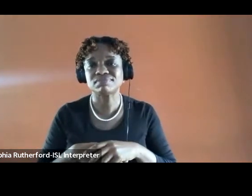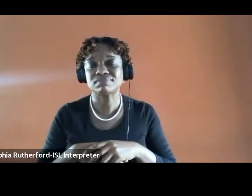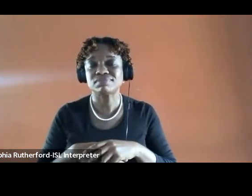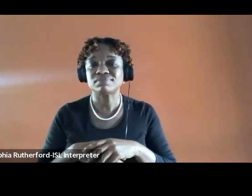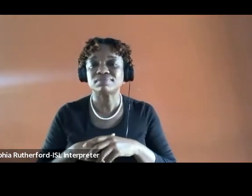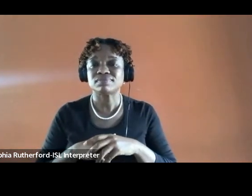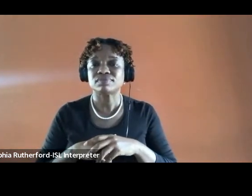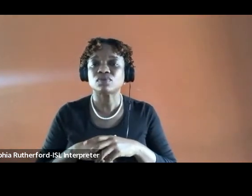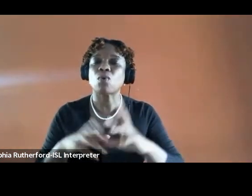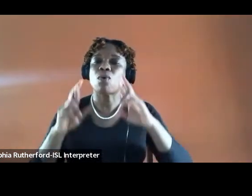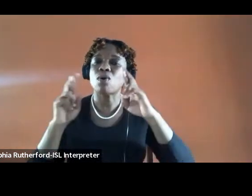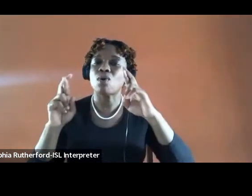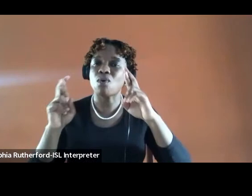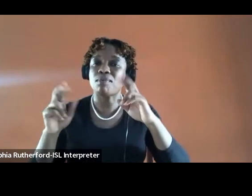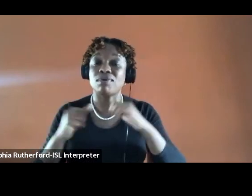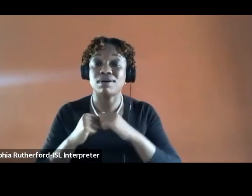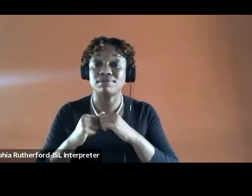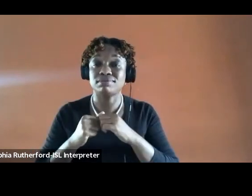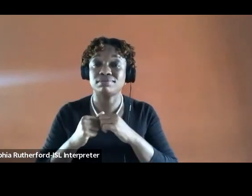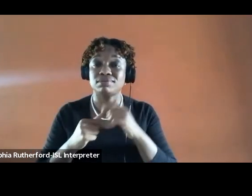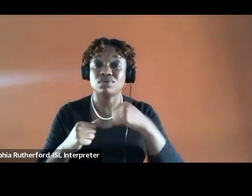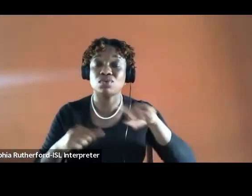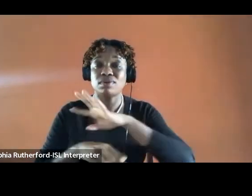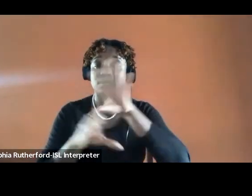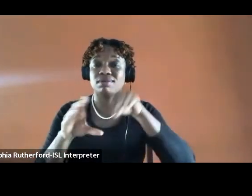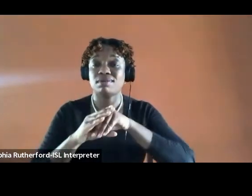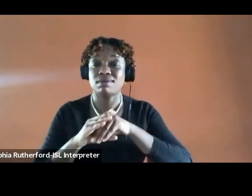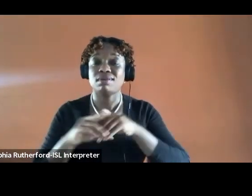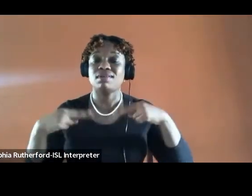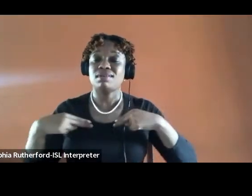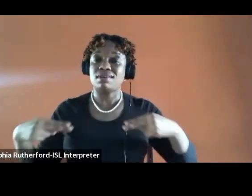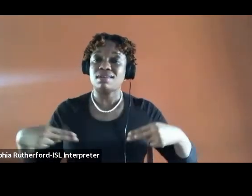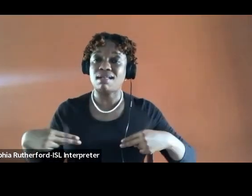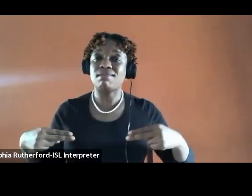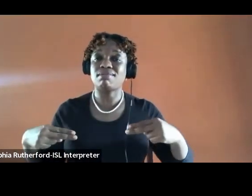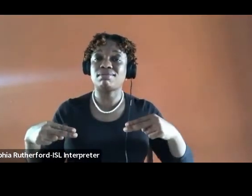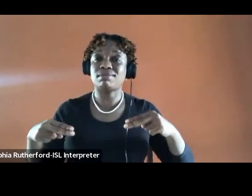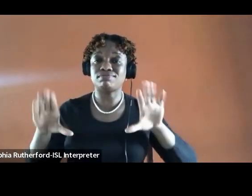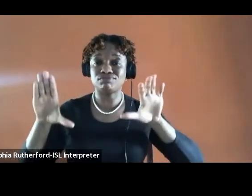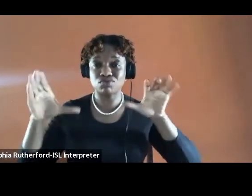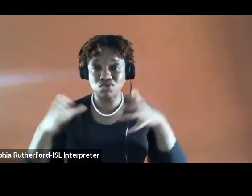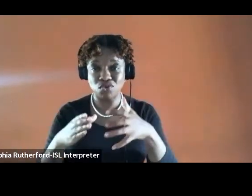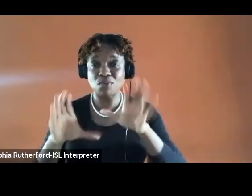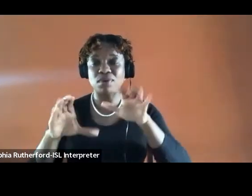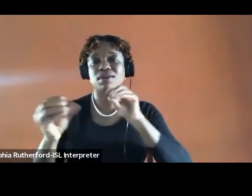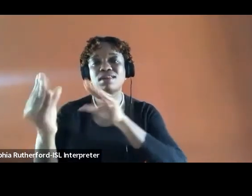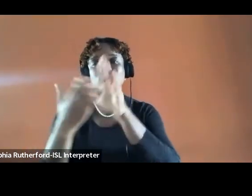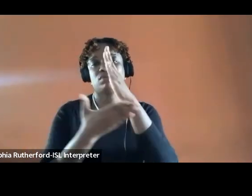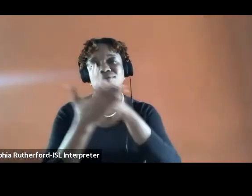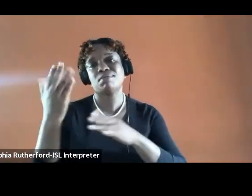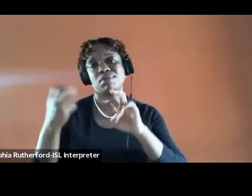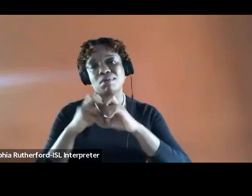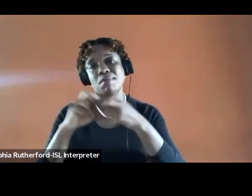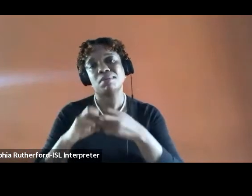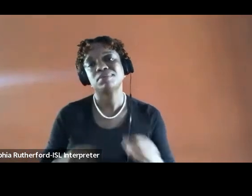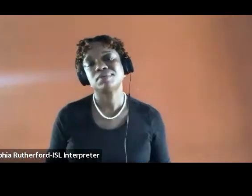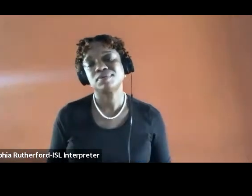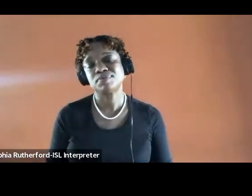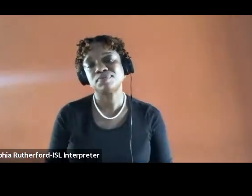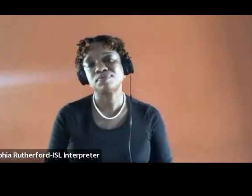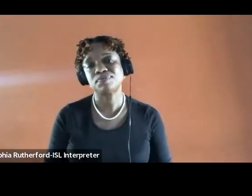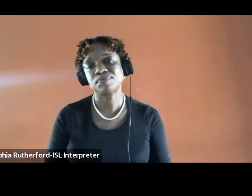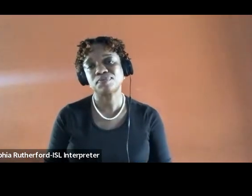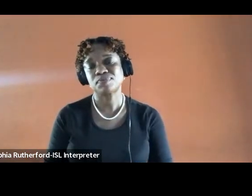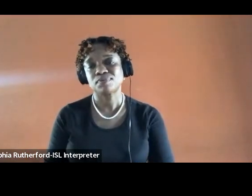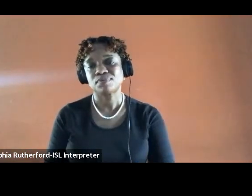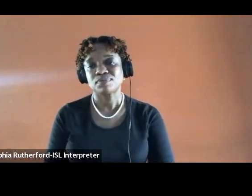sector can do our best to address some of the issues that you have raised. There being